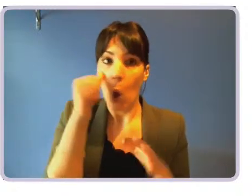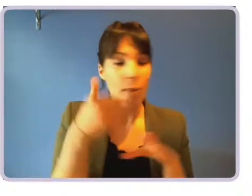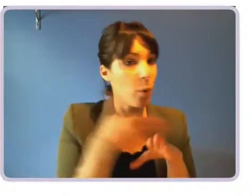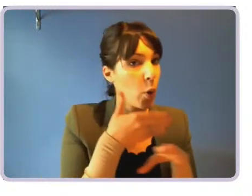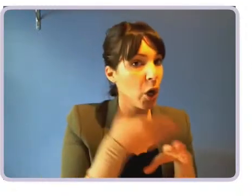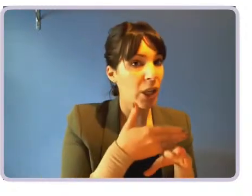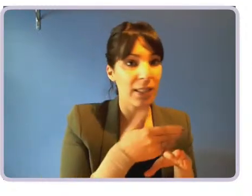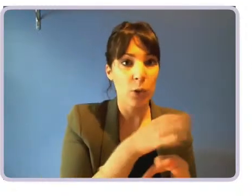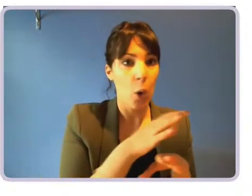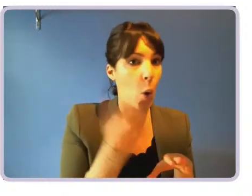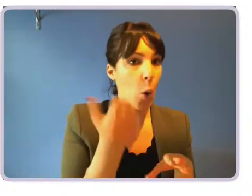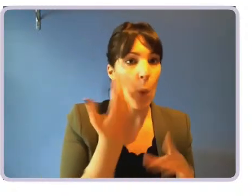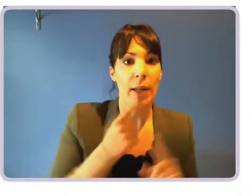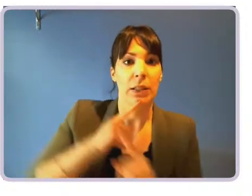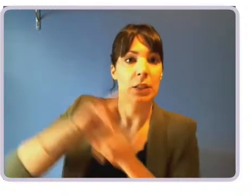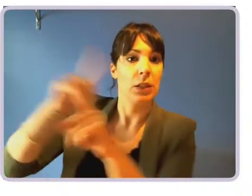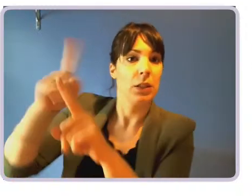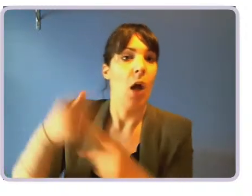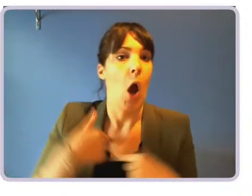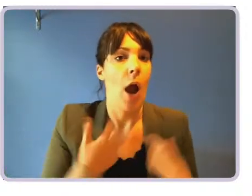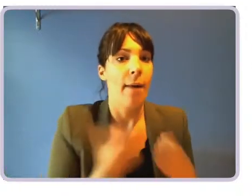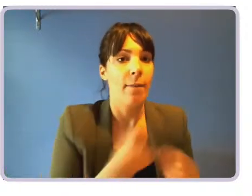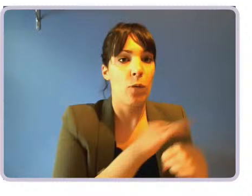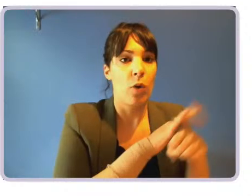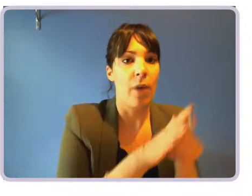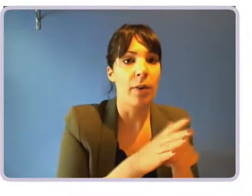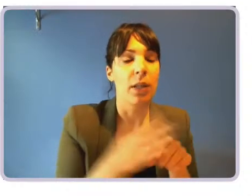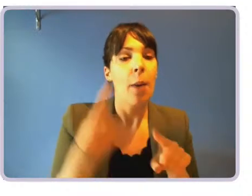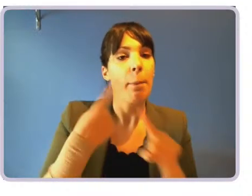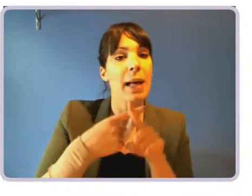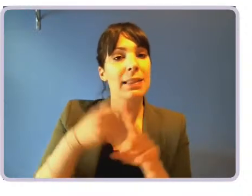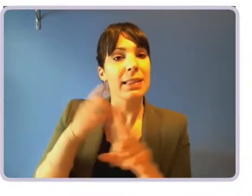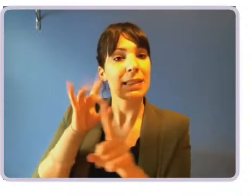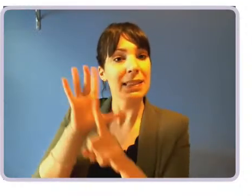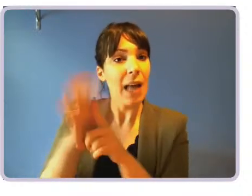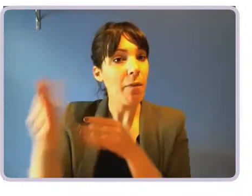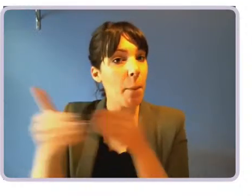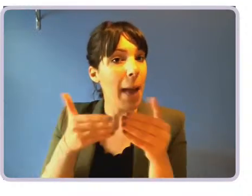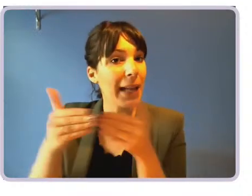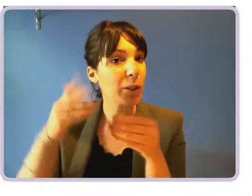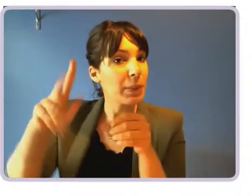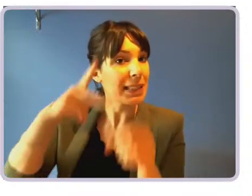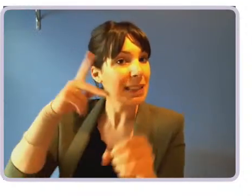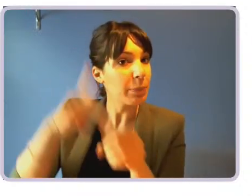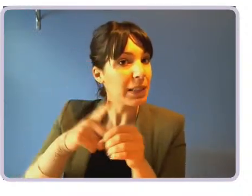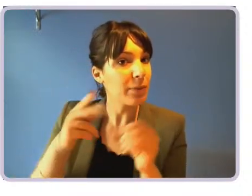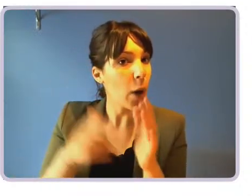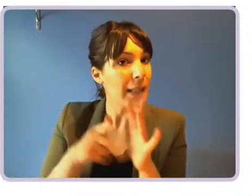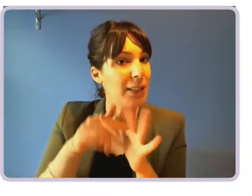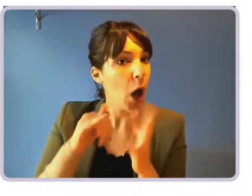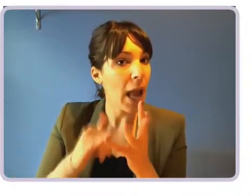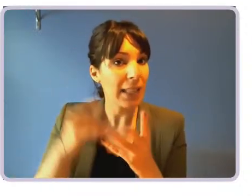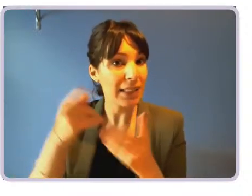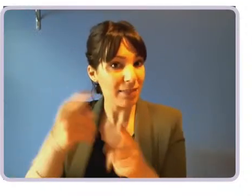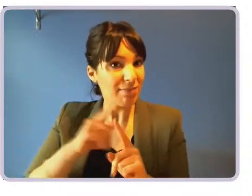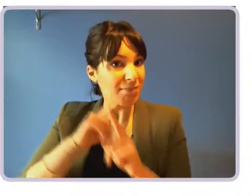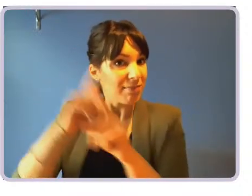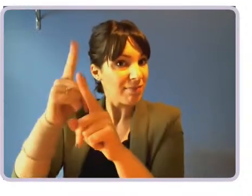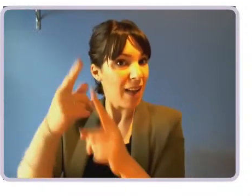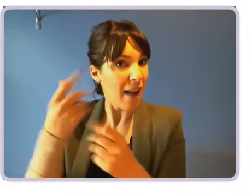include self-managed participants potentially, doesn't include people with disabilities living